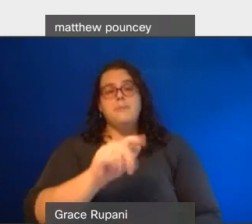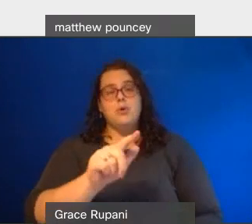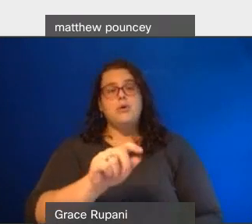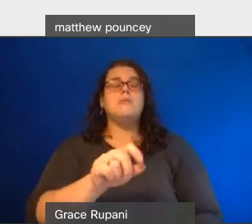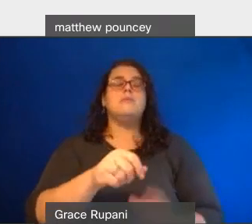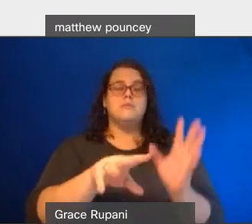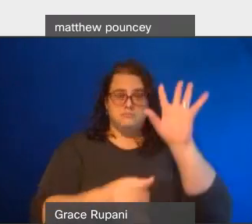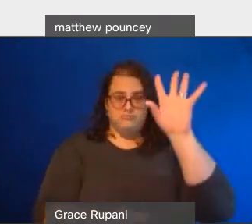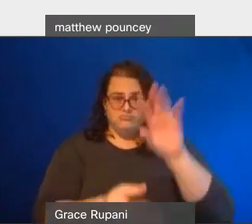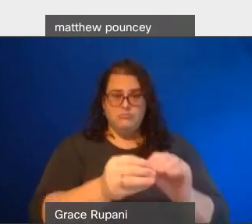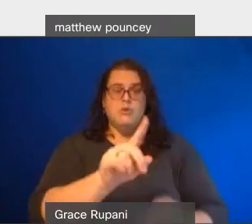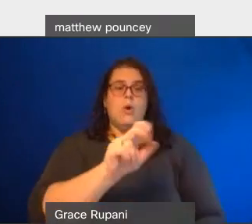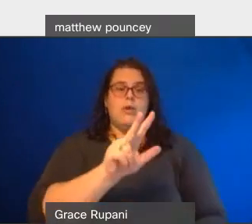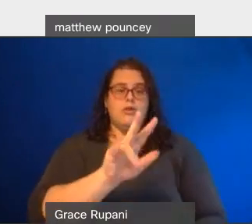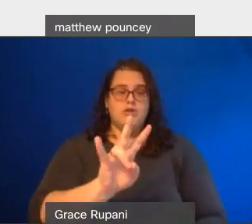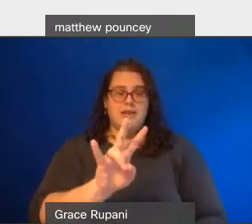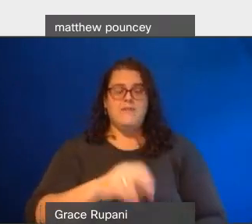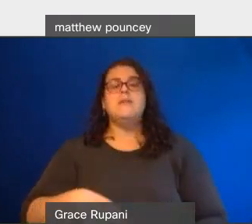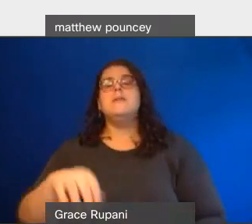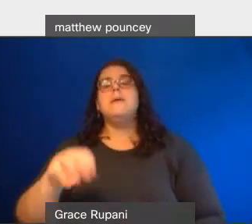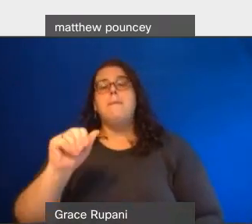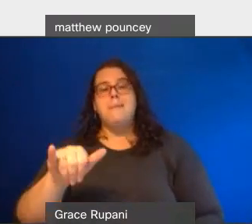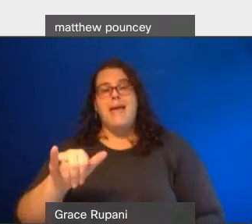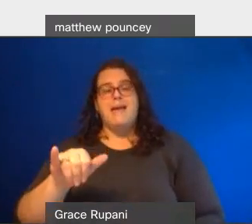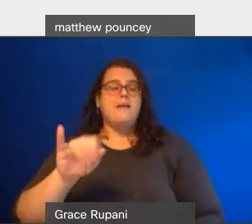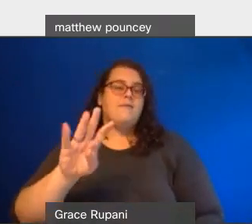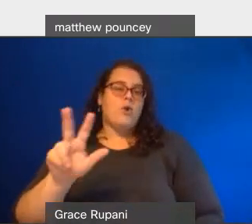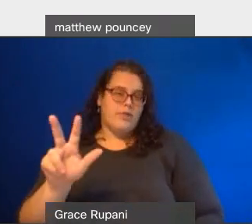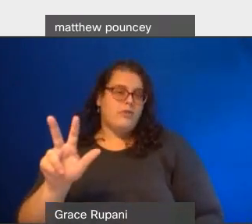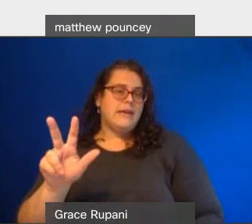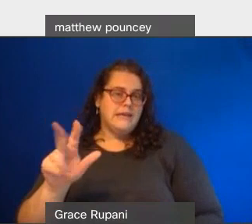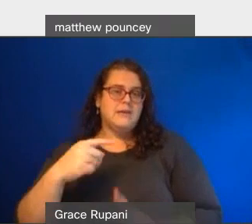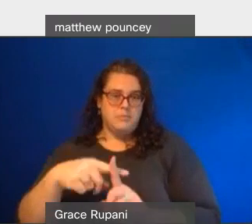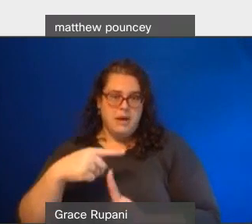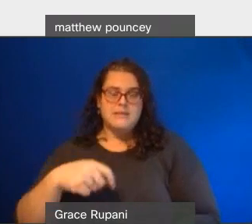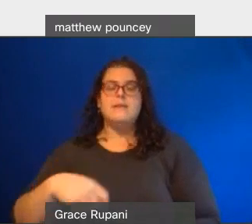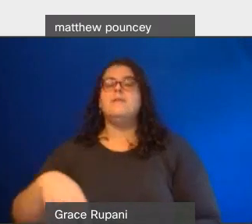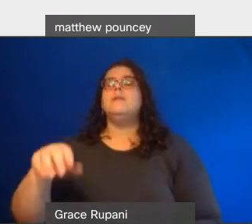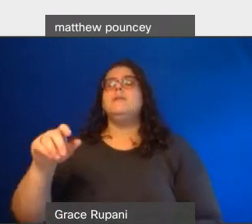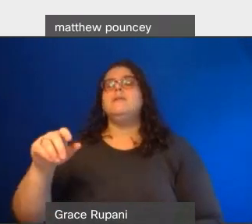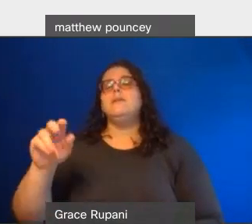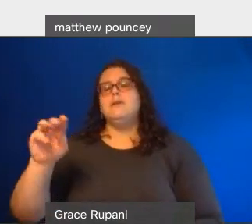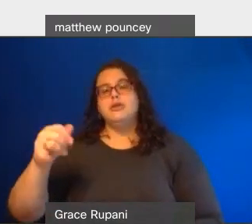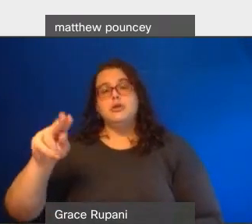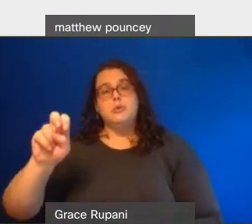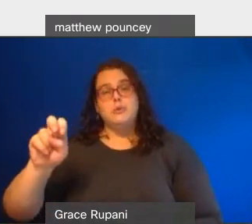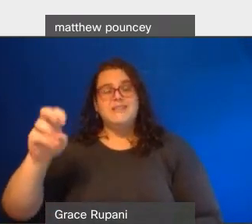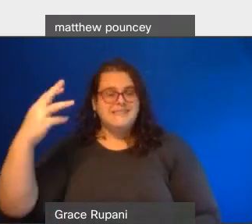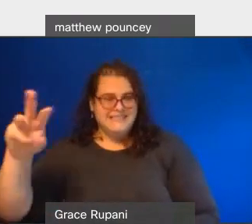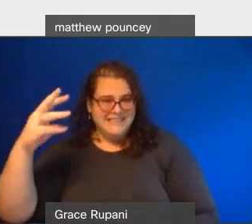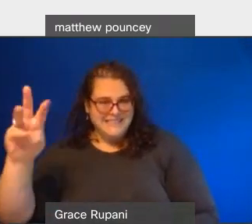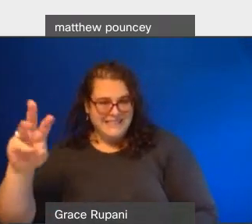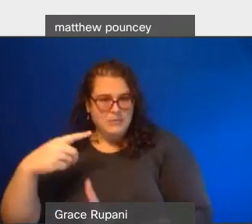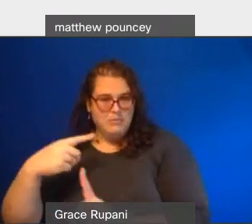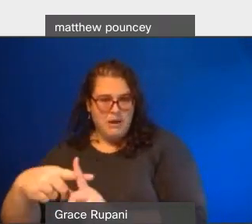were positive, 43 cases in May were positive, 16 in June were positive, and then we